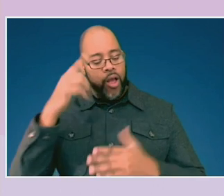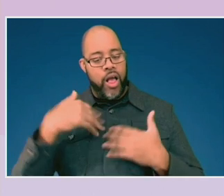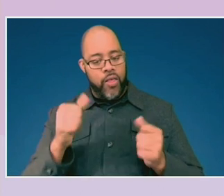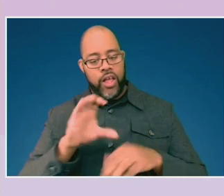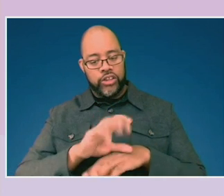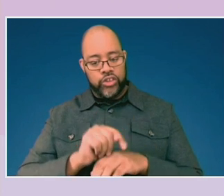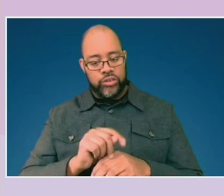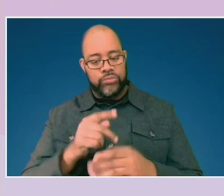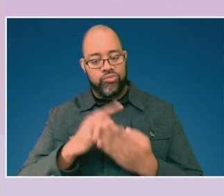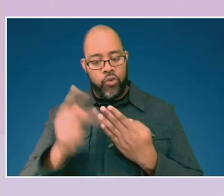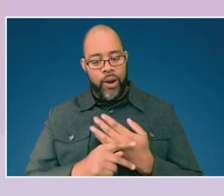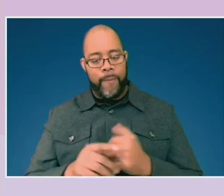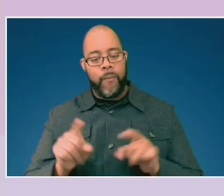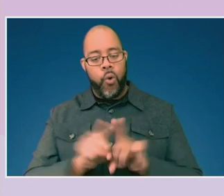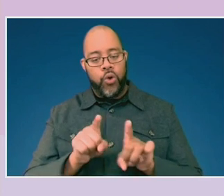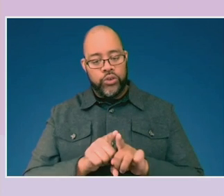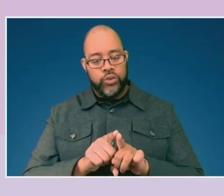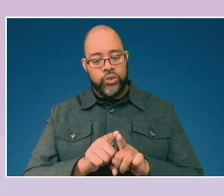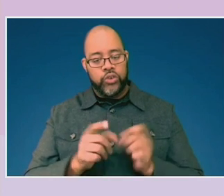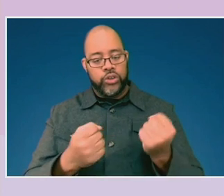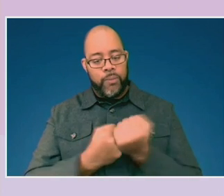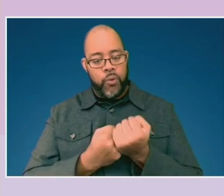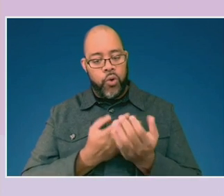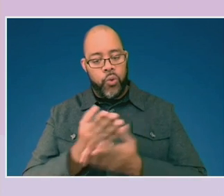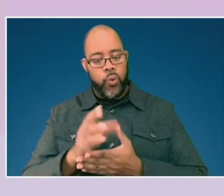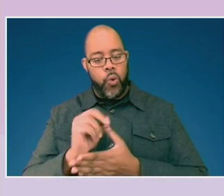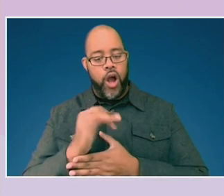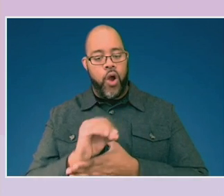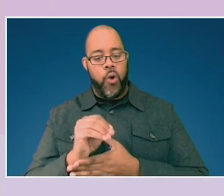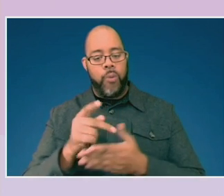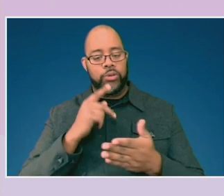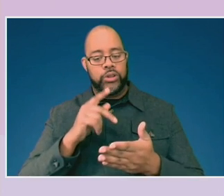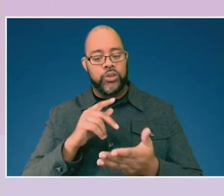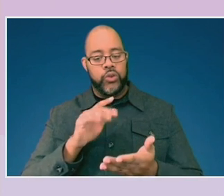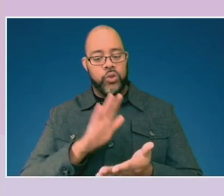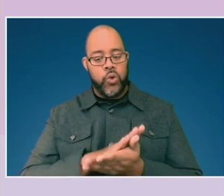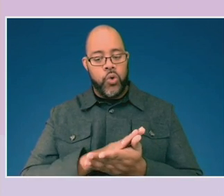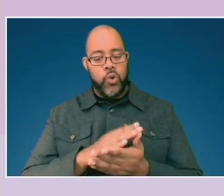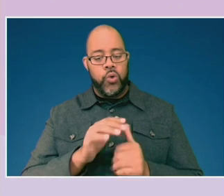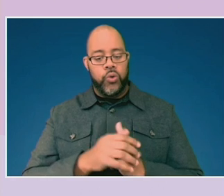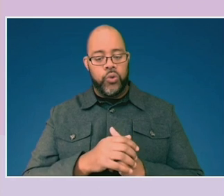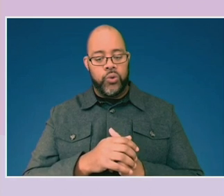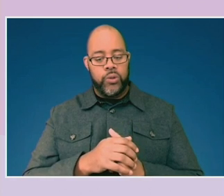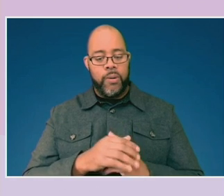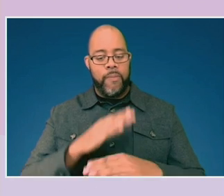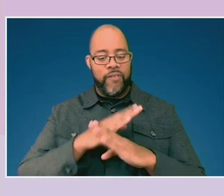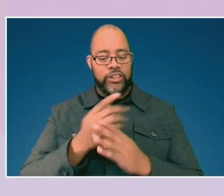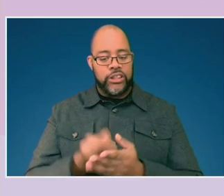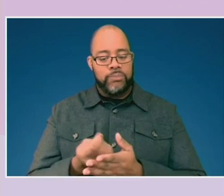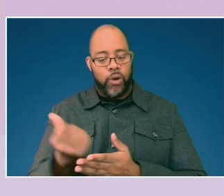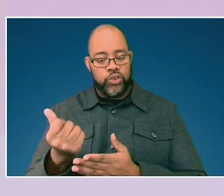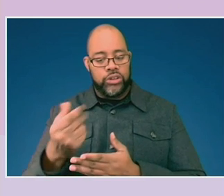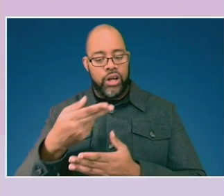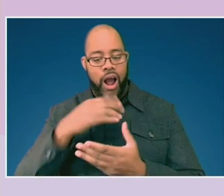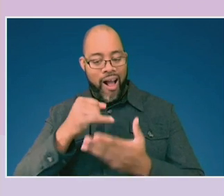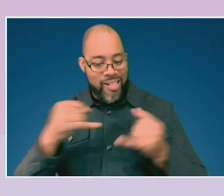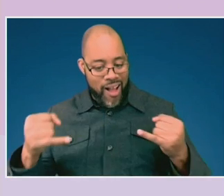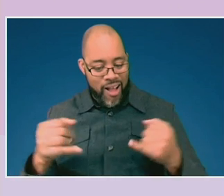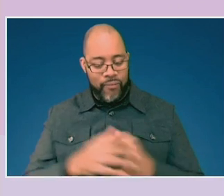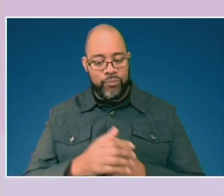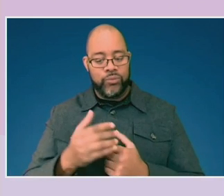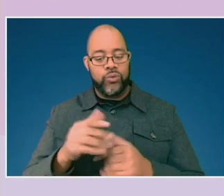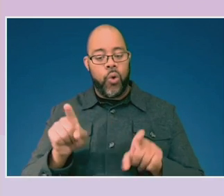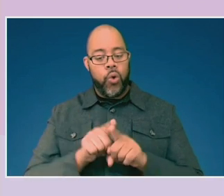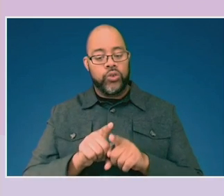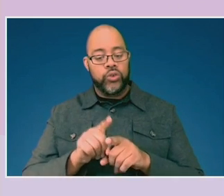program, as well as support through an Ohio preschool prevention expulsion hotline. And we also provide consultation